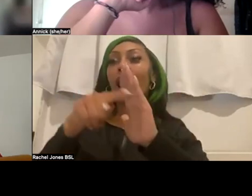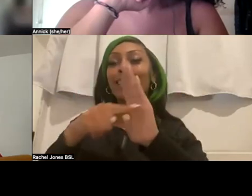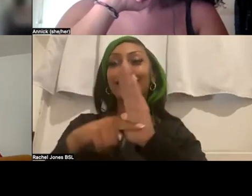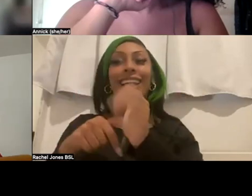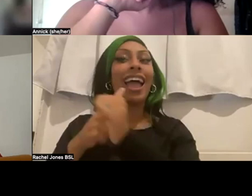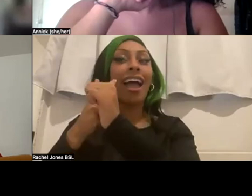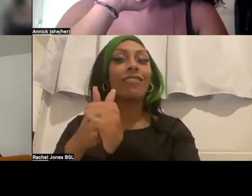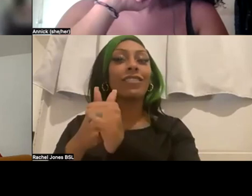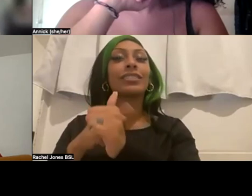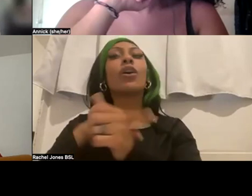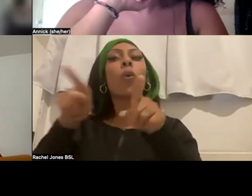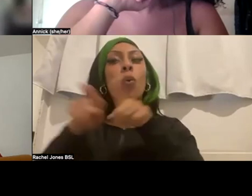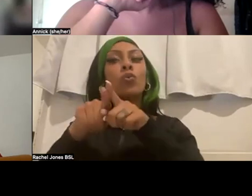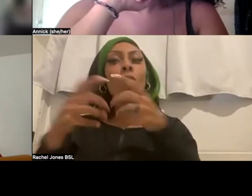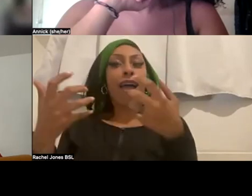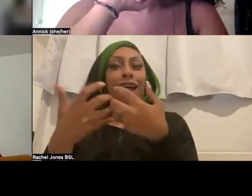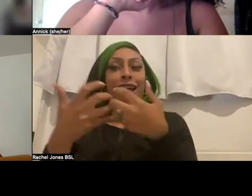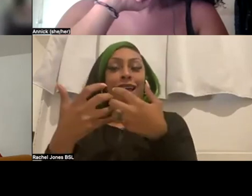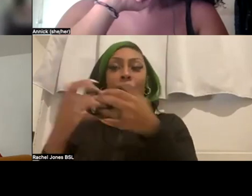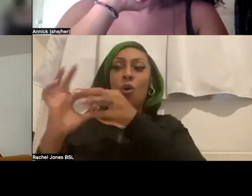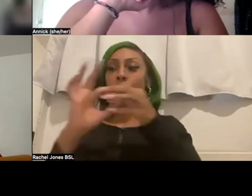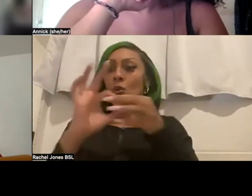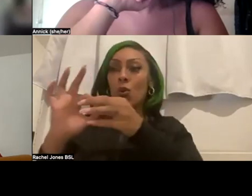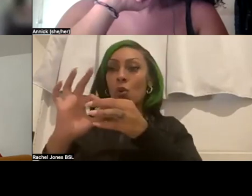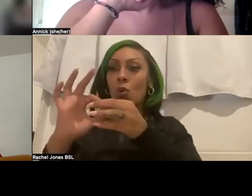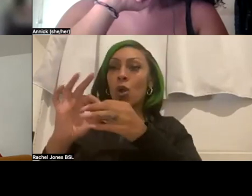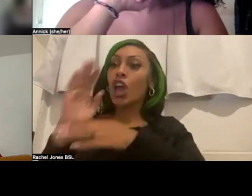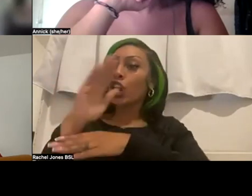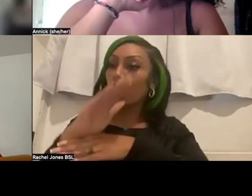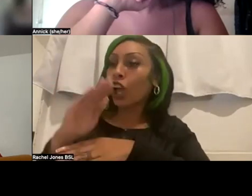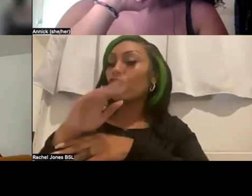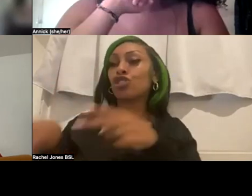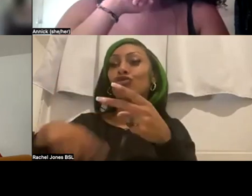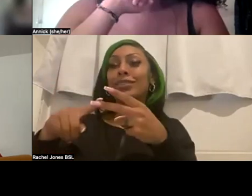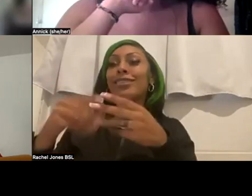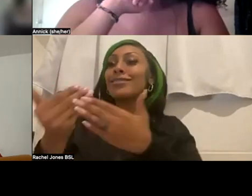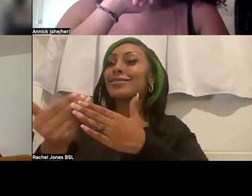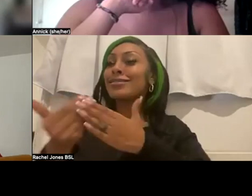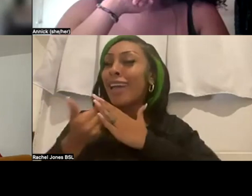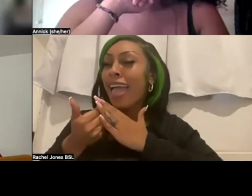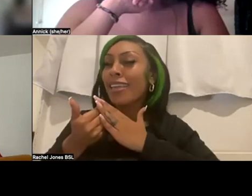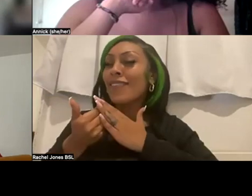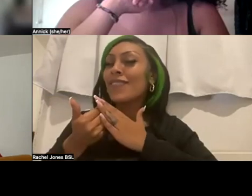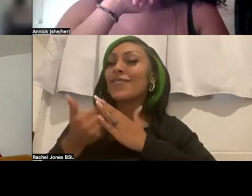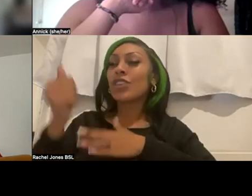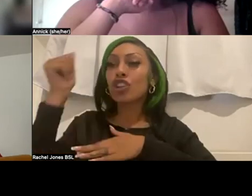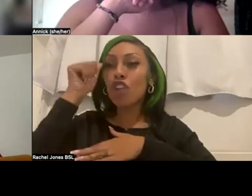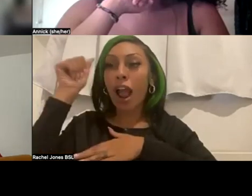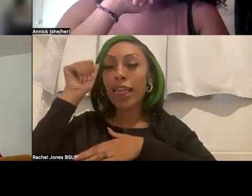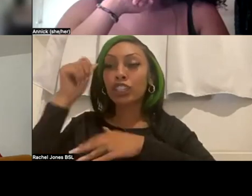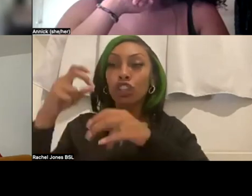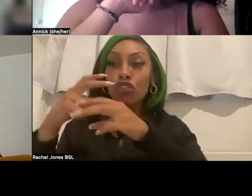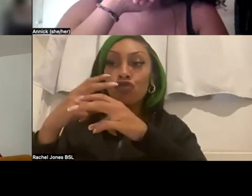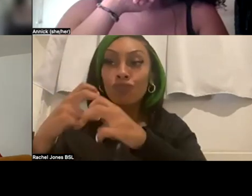work together to create nurturing, safe, and activating ecologies of knowledge and research in an